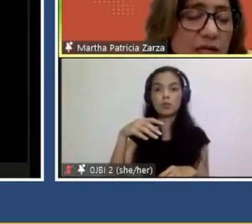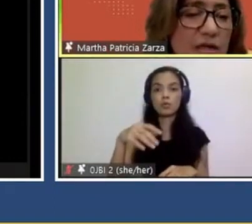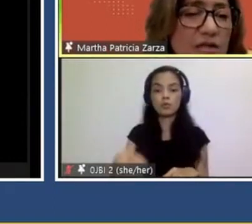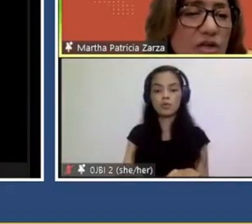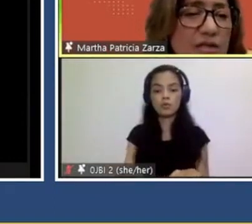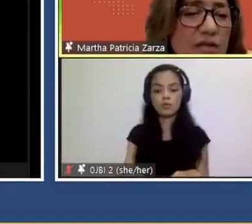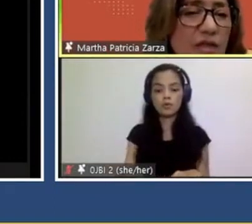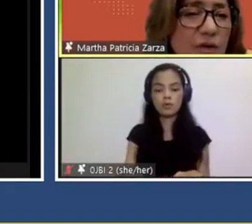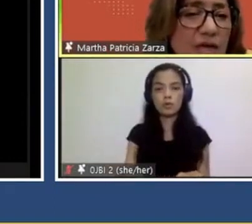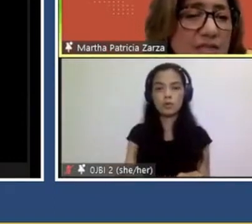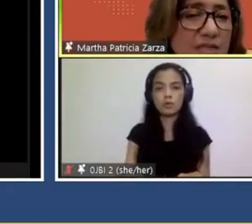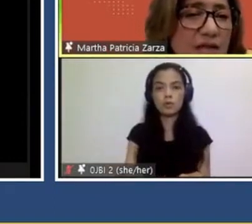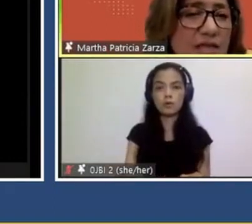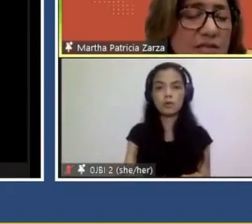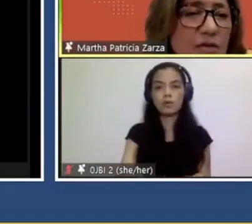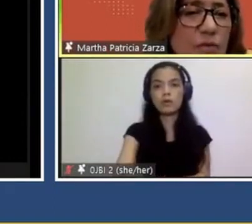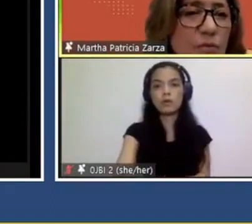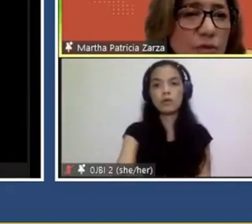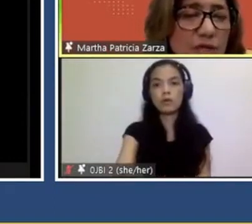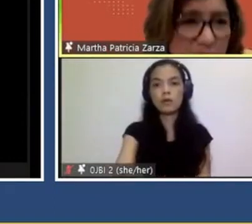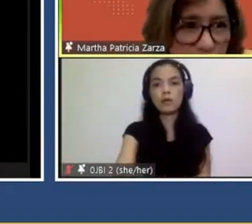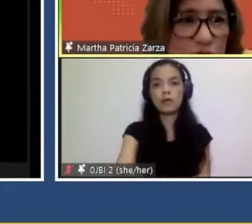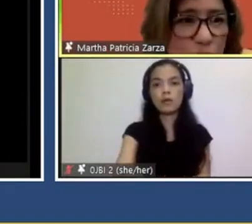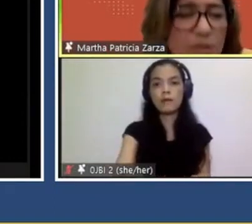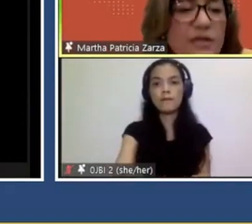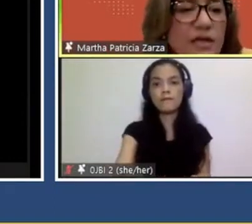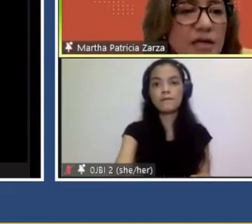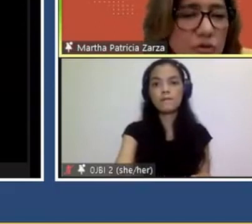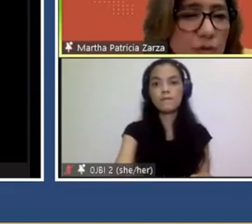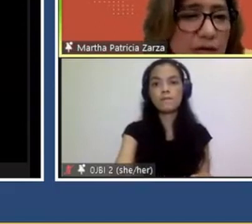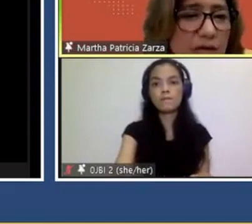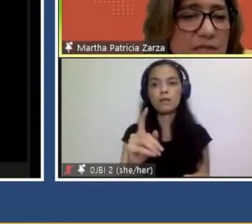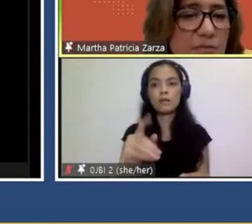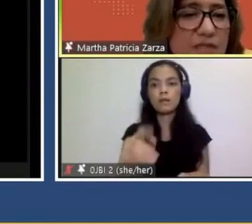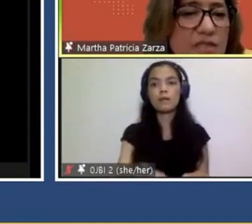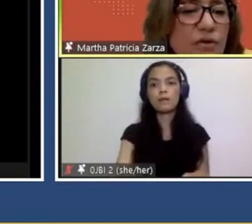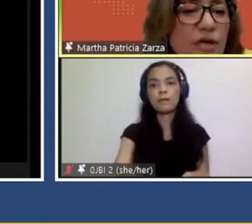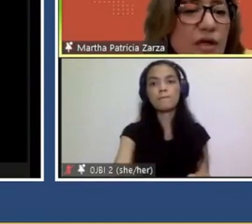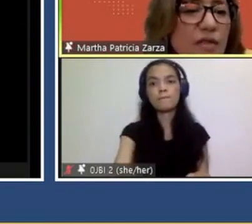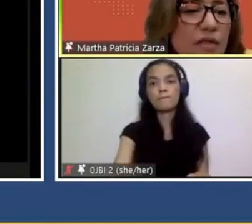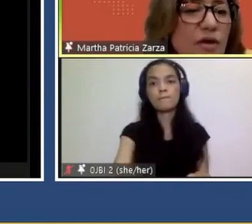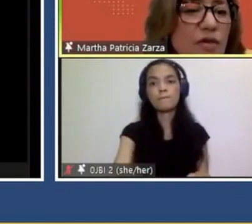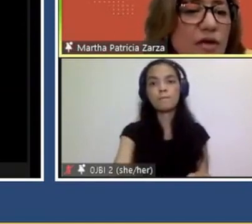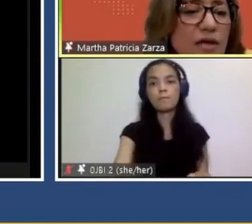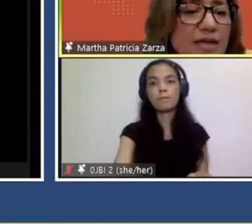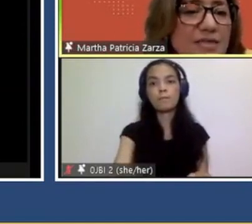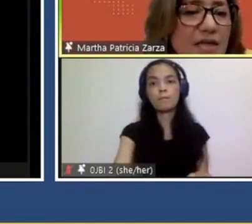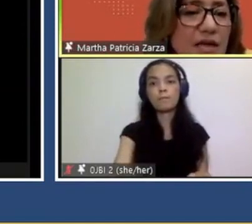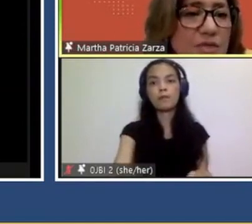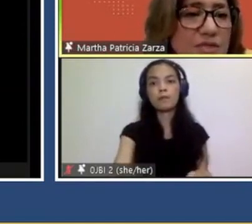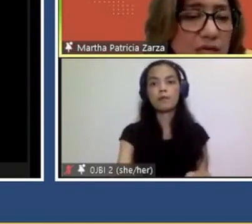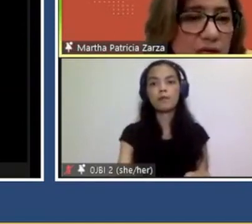we actually conducted 3 case studies with indigenous women in rural areas in Mexico. The other